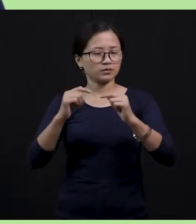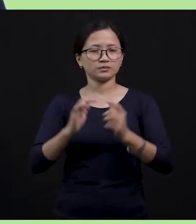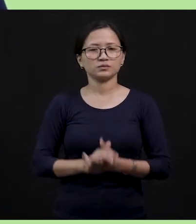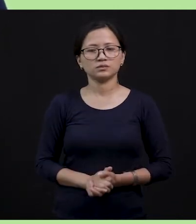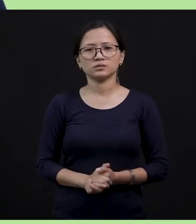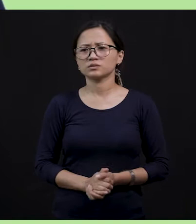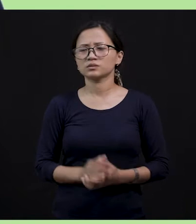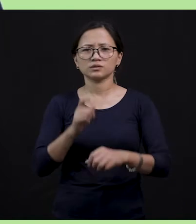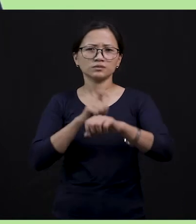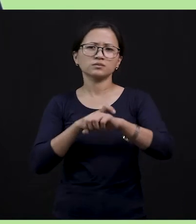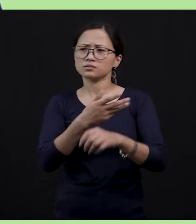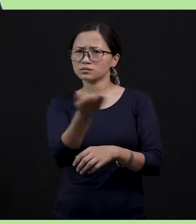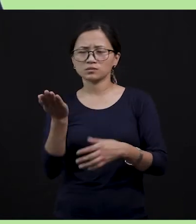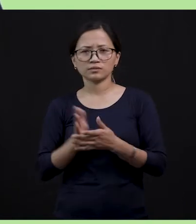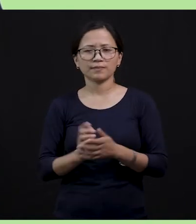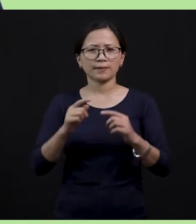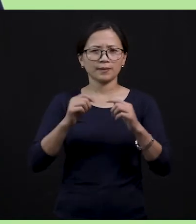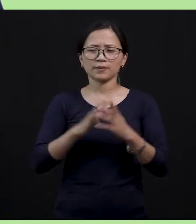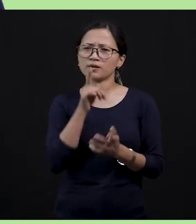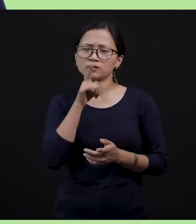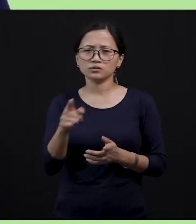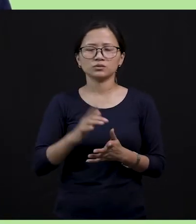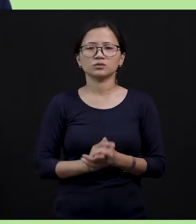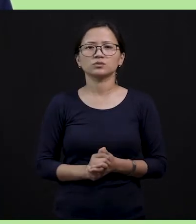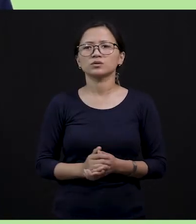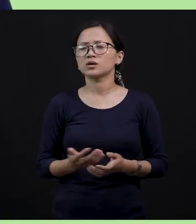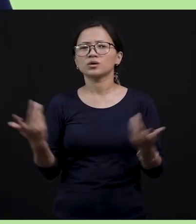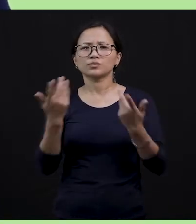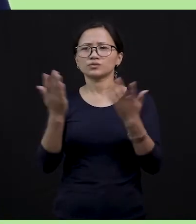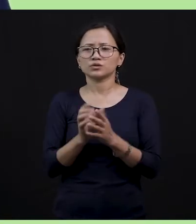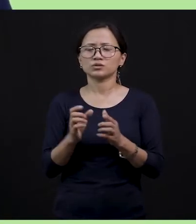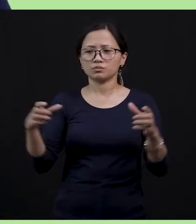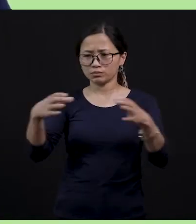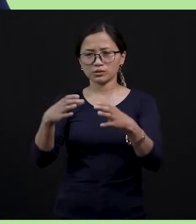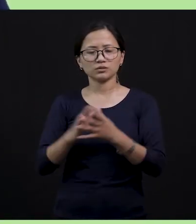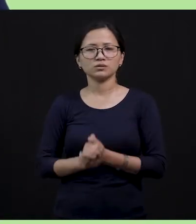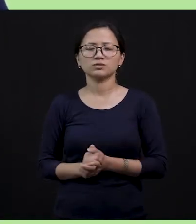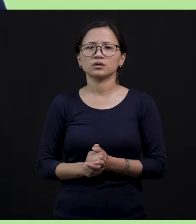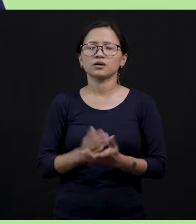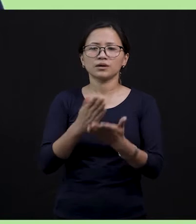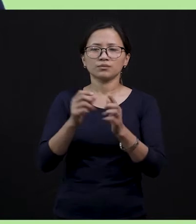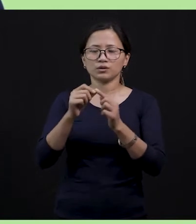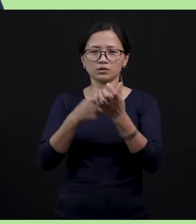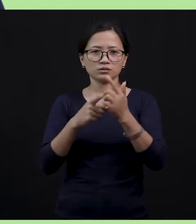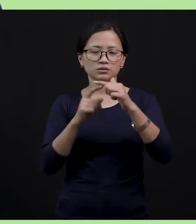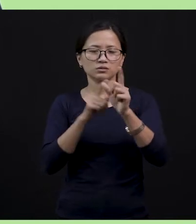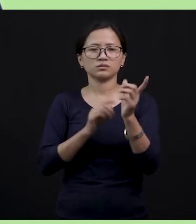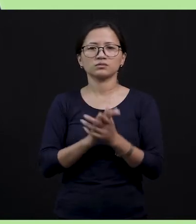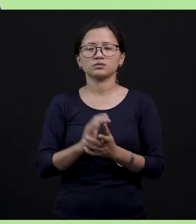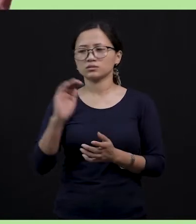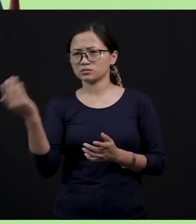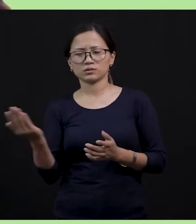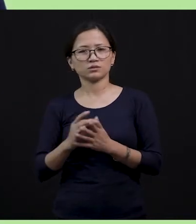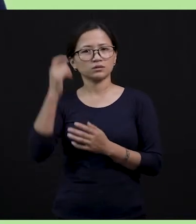Now, there are times when you have elections and you're not very sure of, which party or which candidate I should be voting. So sometimes I like this